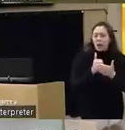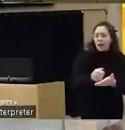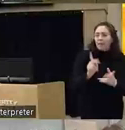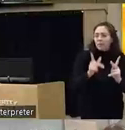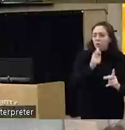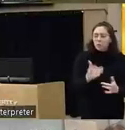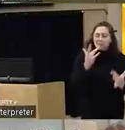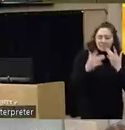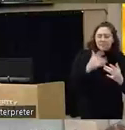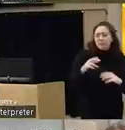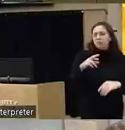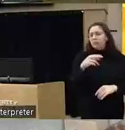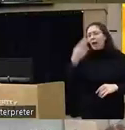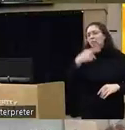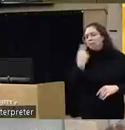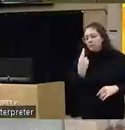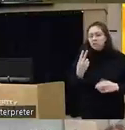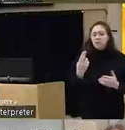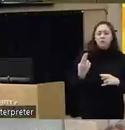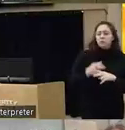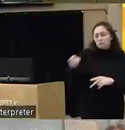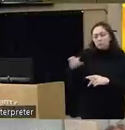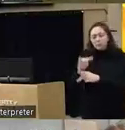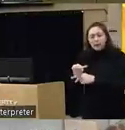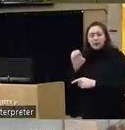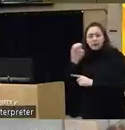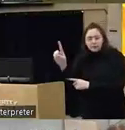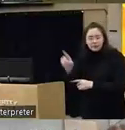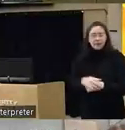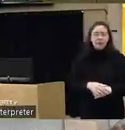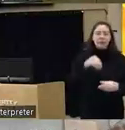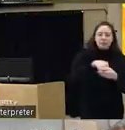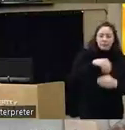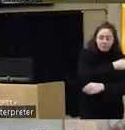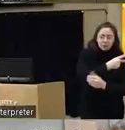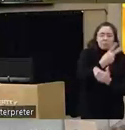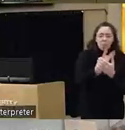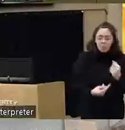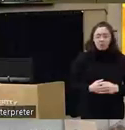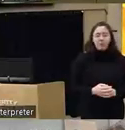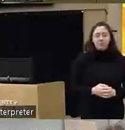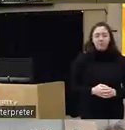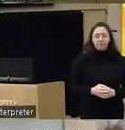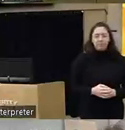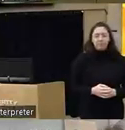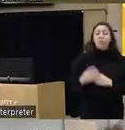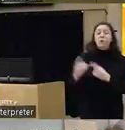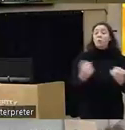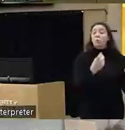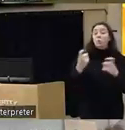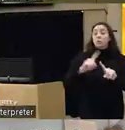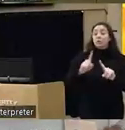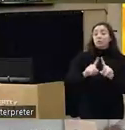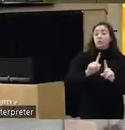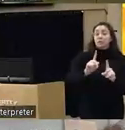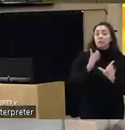or utilizing care in the emergency room or adult inpatient, and then having and recruiting psychiatrists to